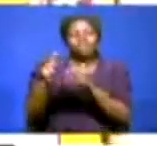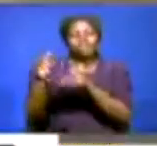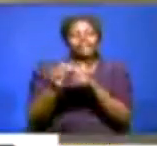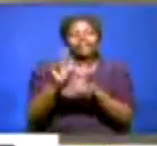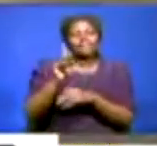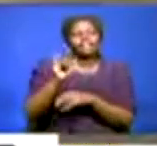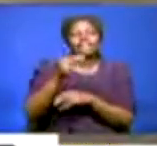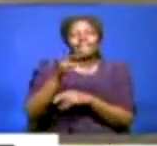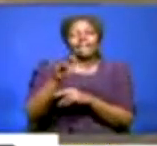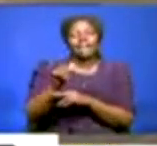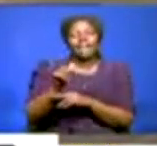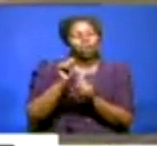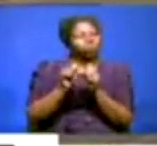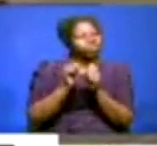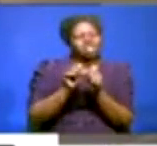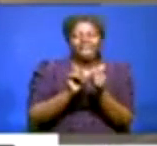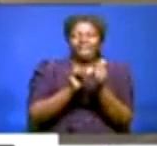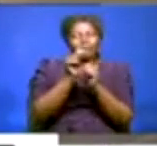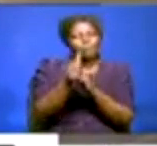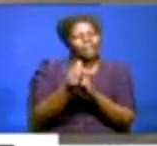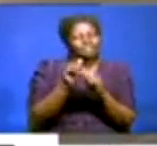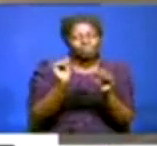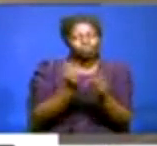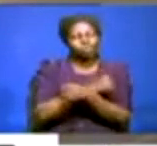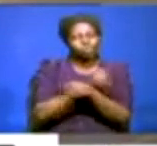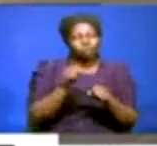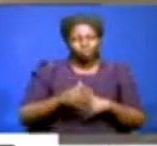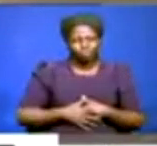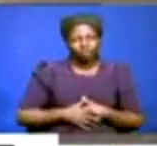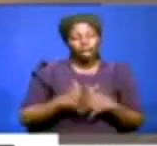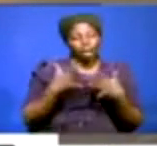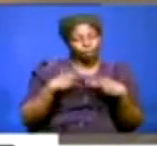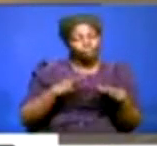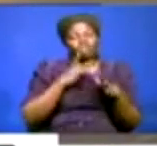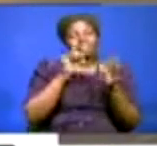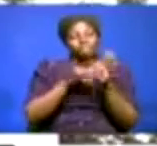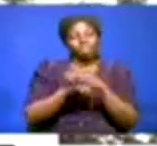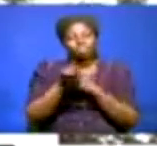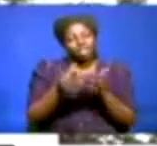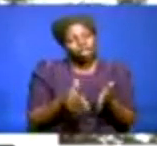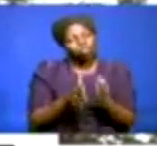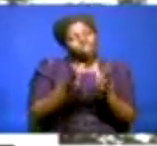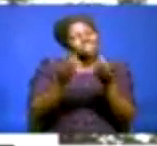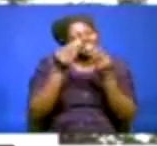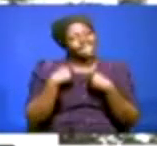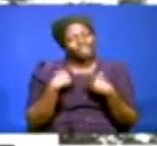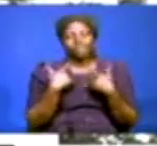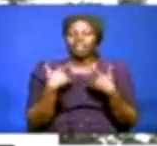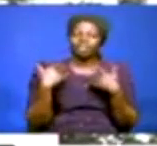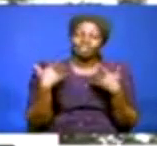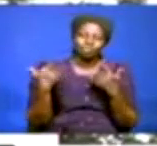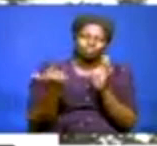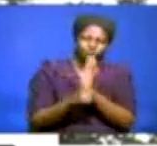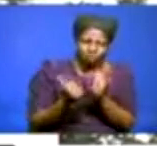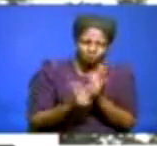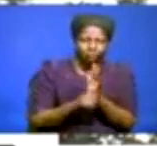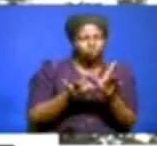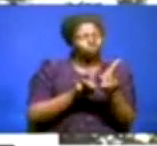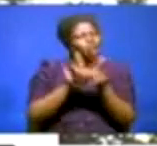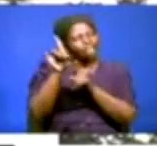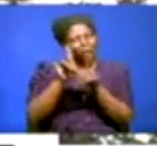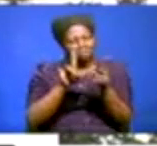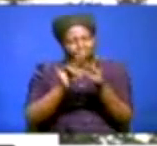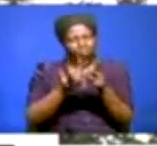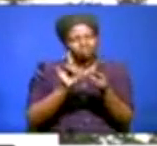Haipitiki. The access road, according to residents, has cost them travel time, their health and further inconveniences, with